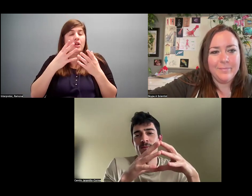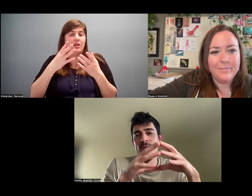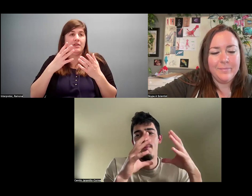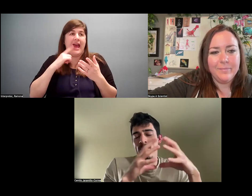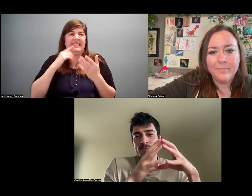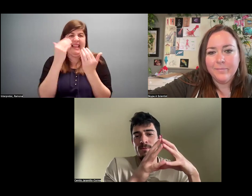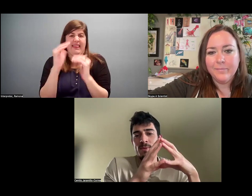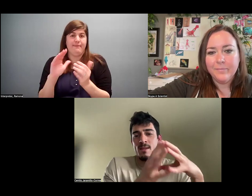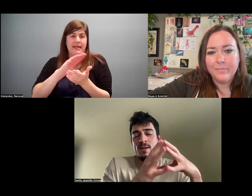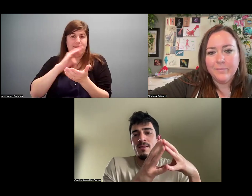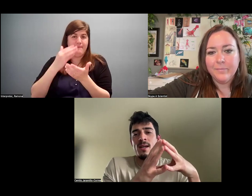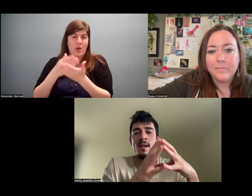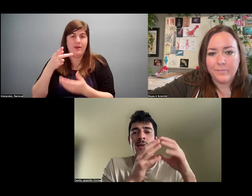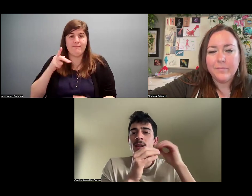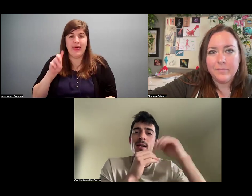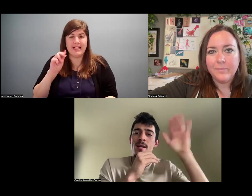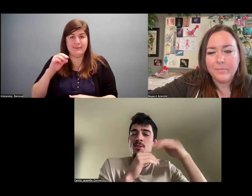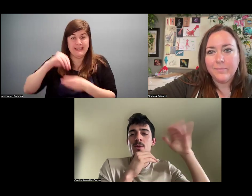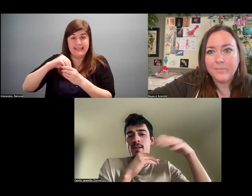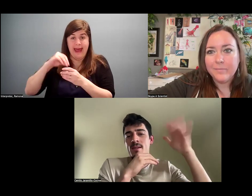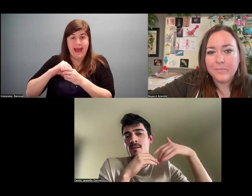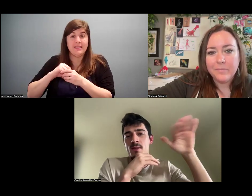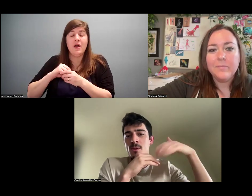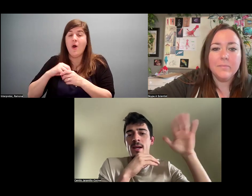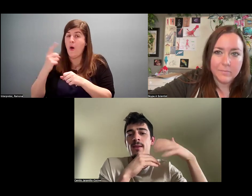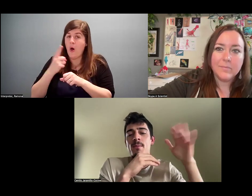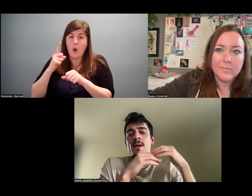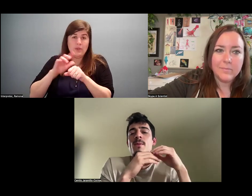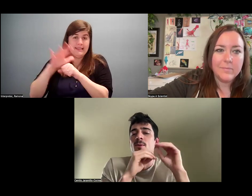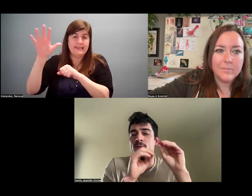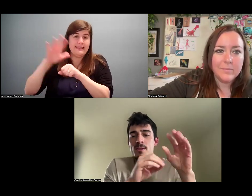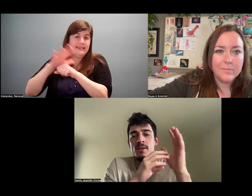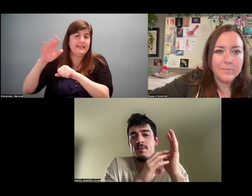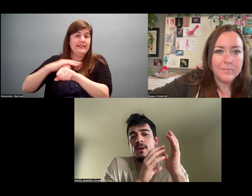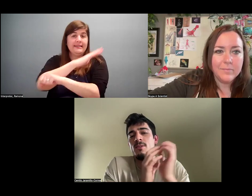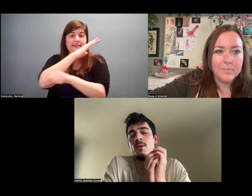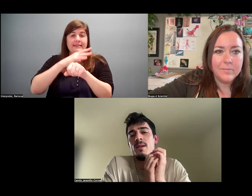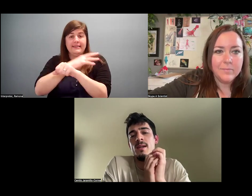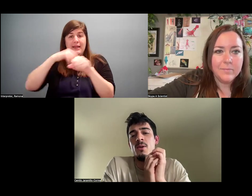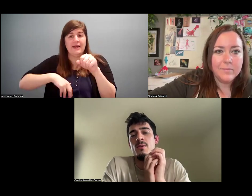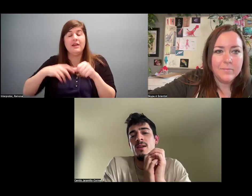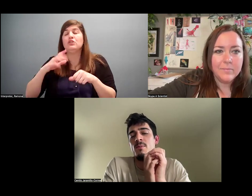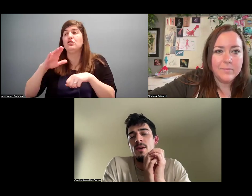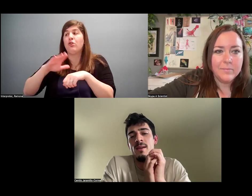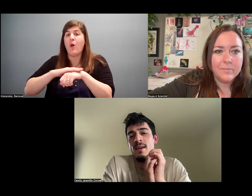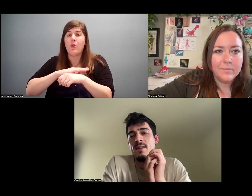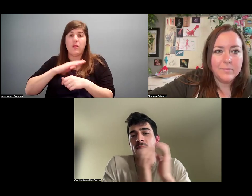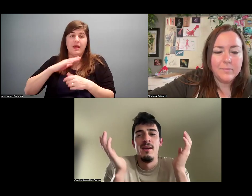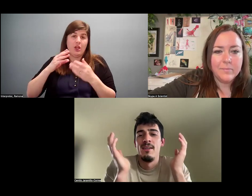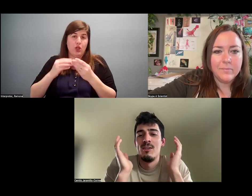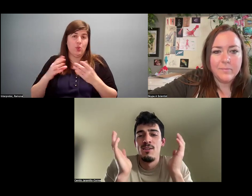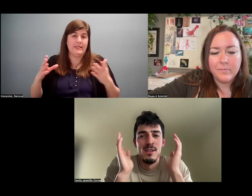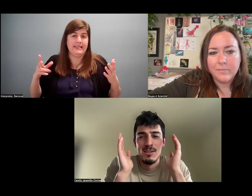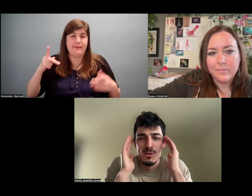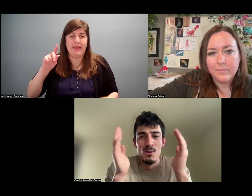limited amount of plasma inside, and it's always like throwing out that plasma. So it's very slowly losing it. But the thing